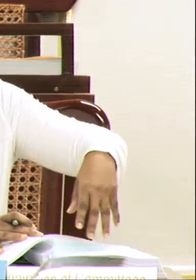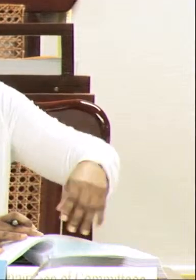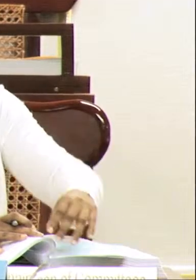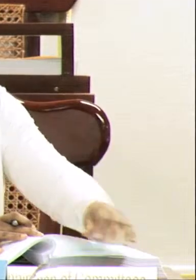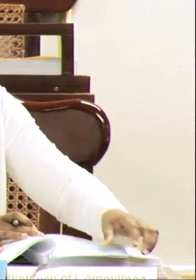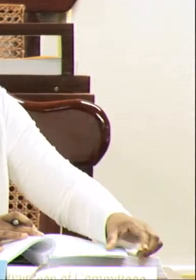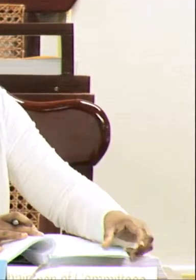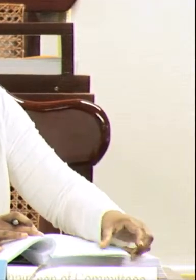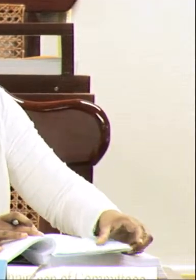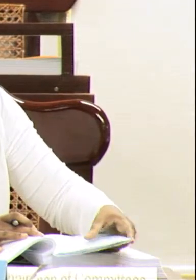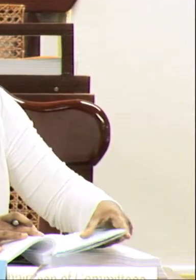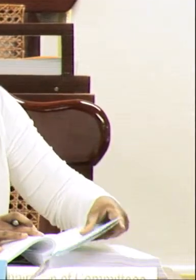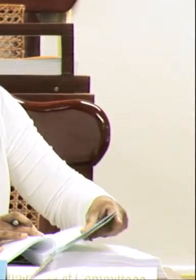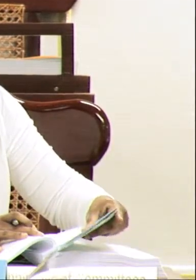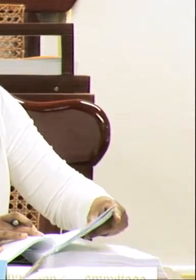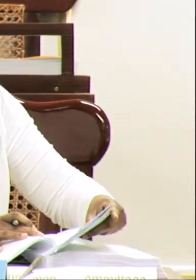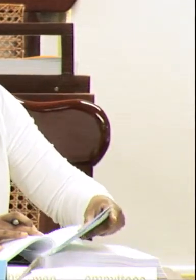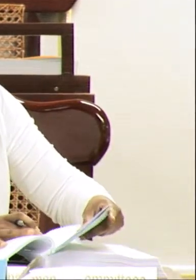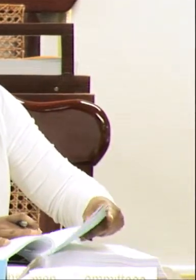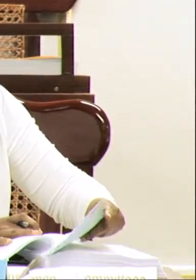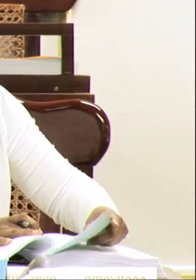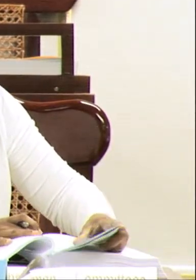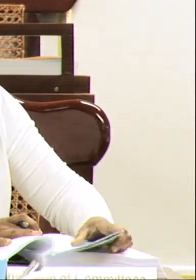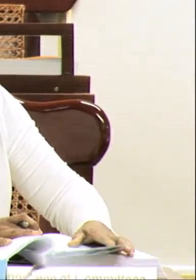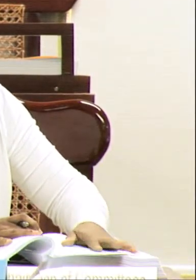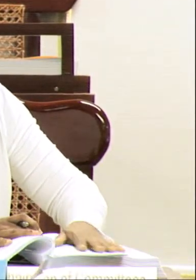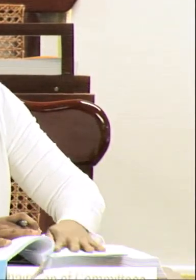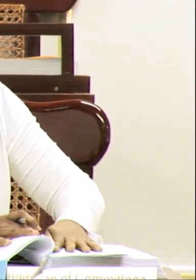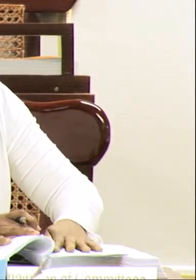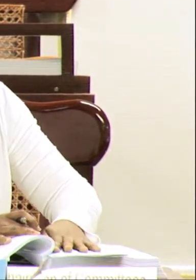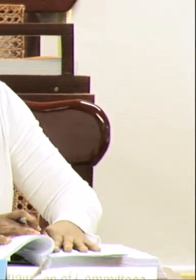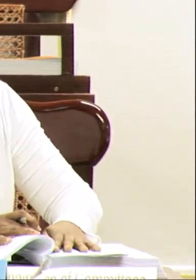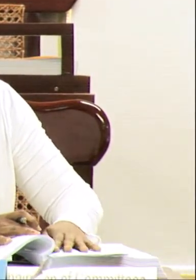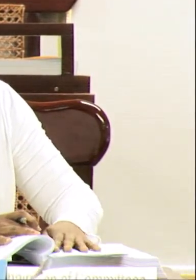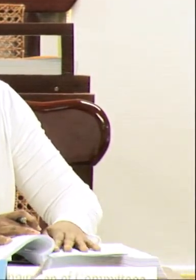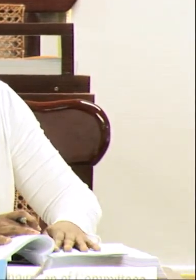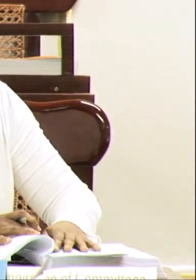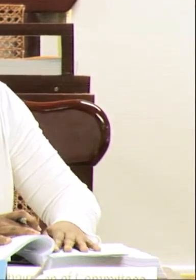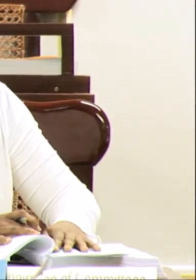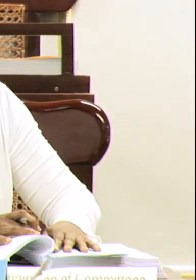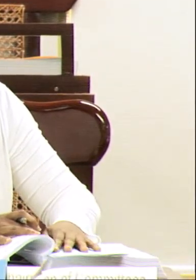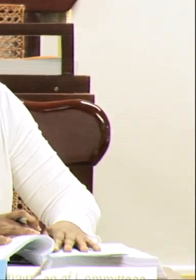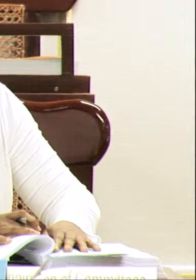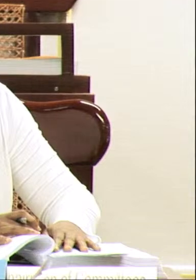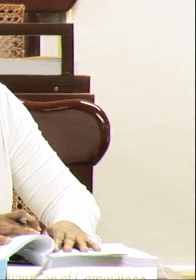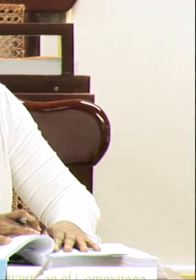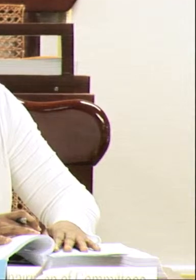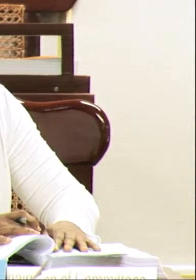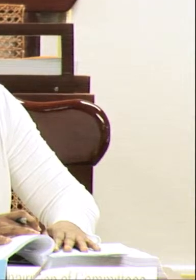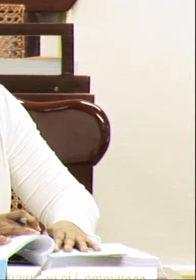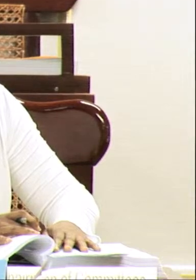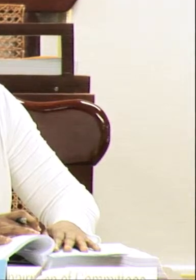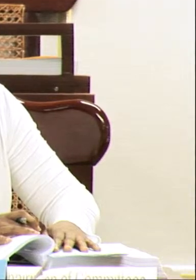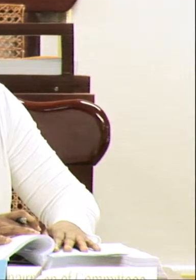said. The Speaker, with respect to what the leader of the House would have